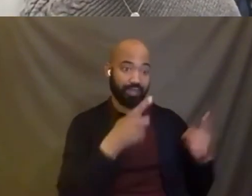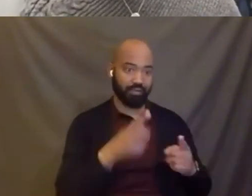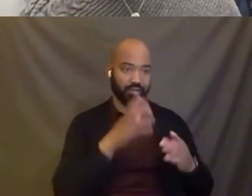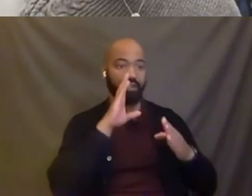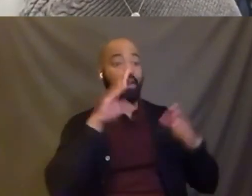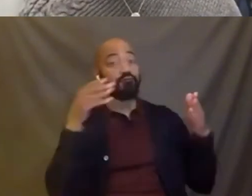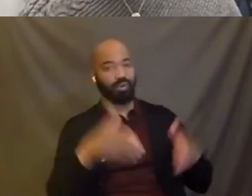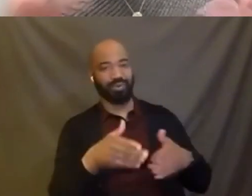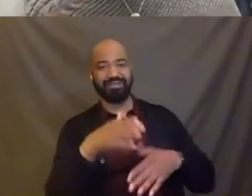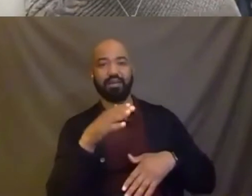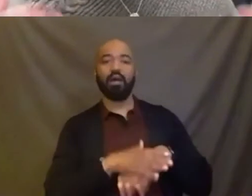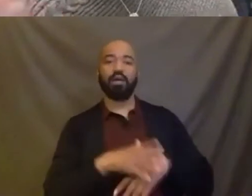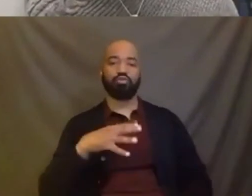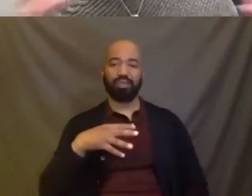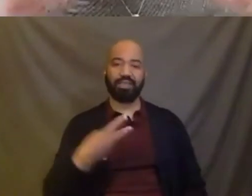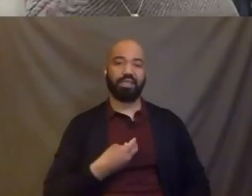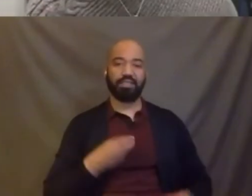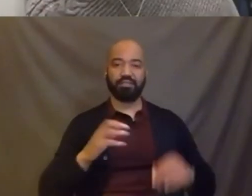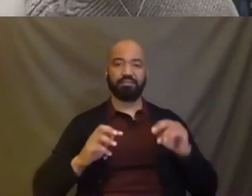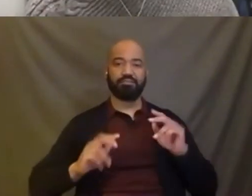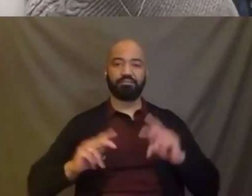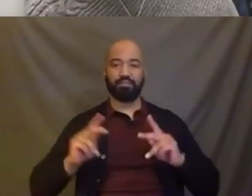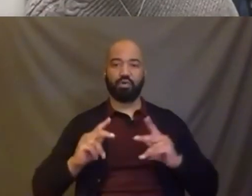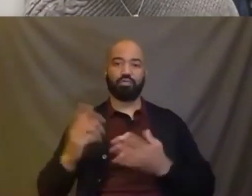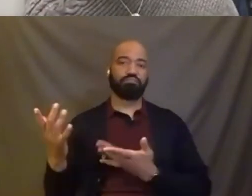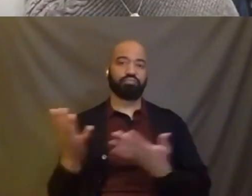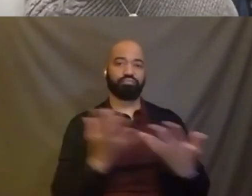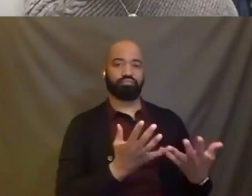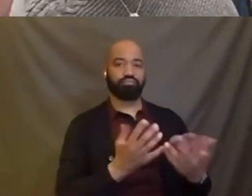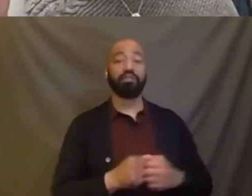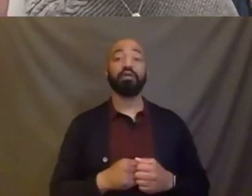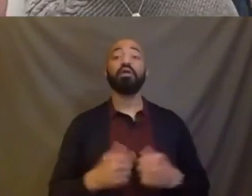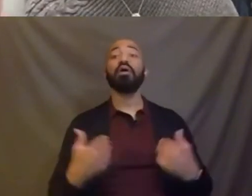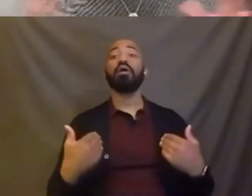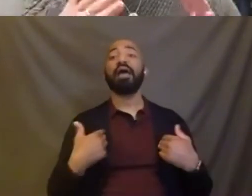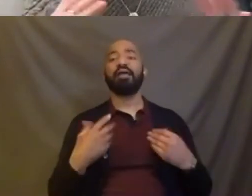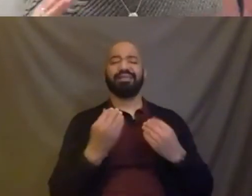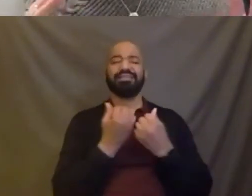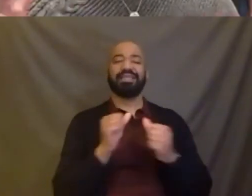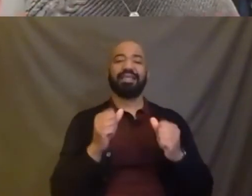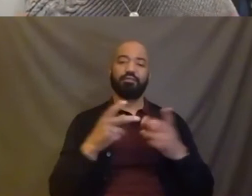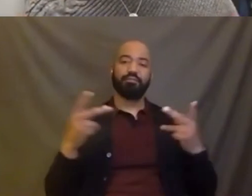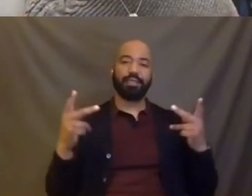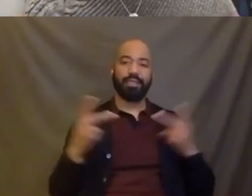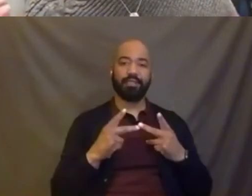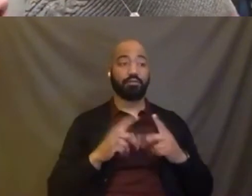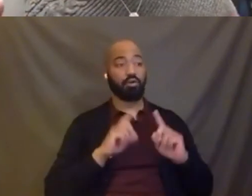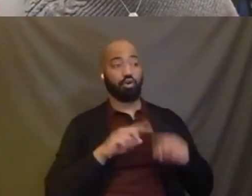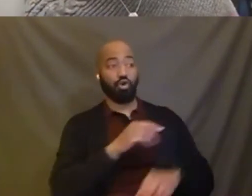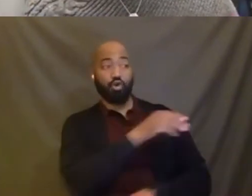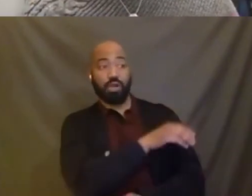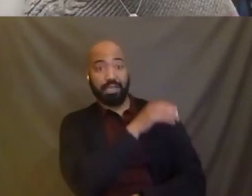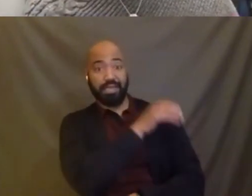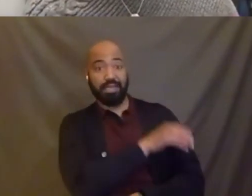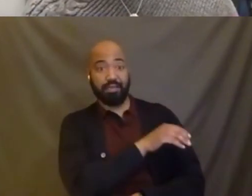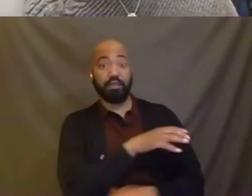bringing transgender people in, so that there is that safe zone that you can come to a clinic that is